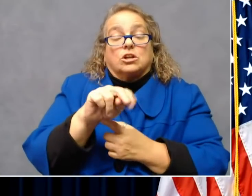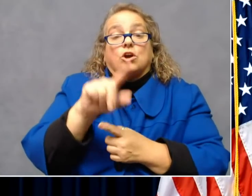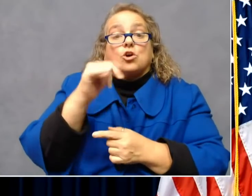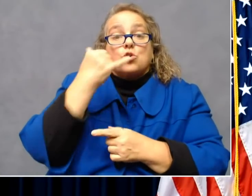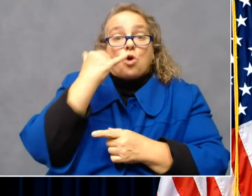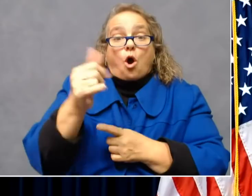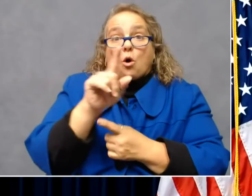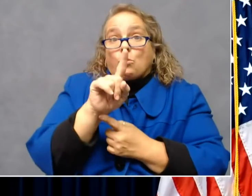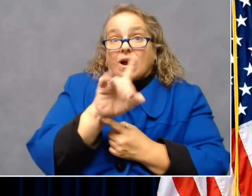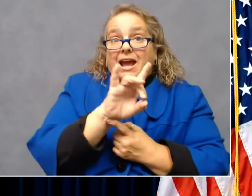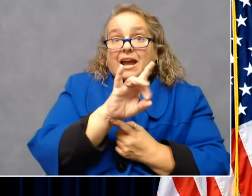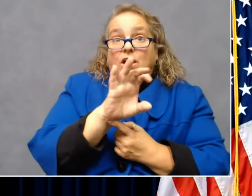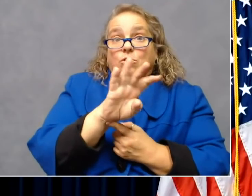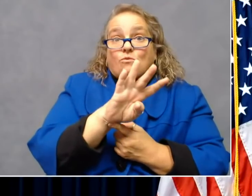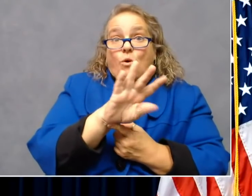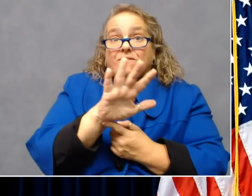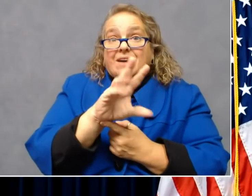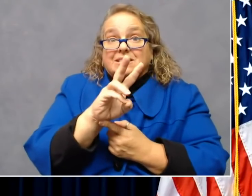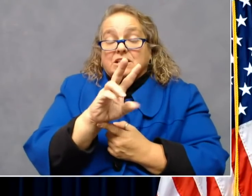1-800-456-3452 or visit